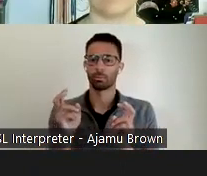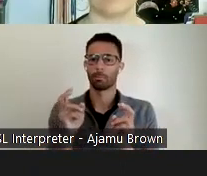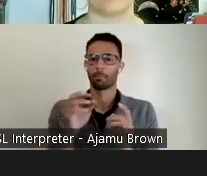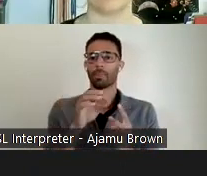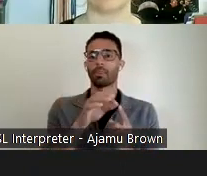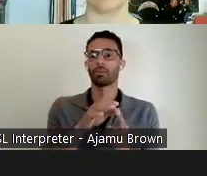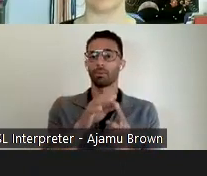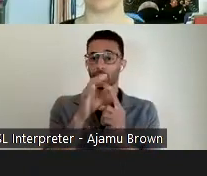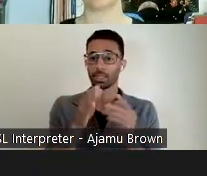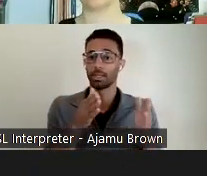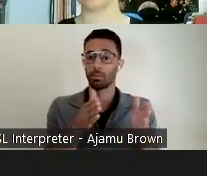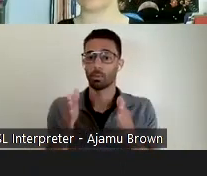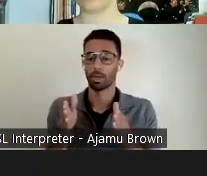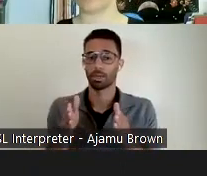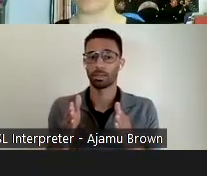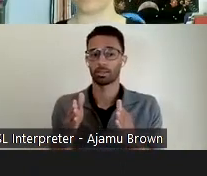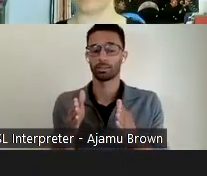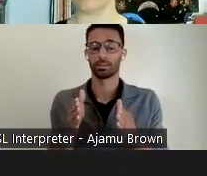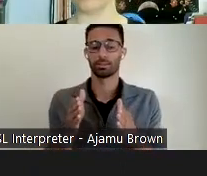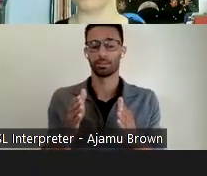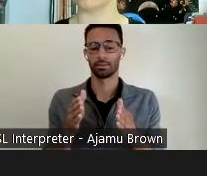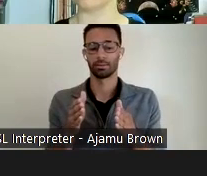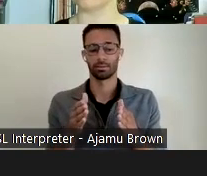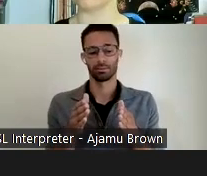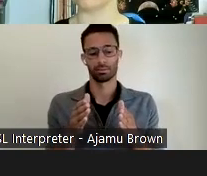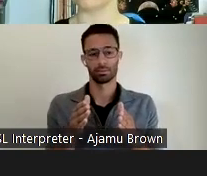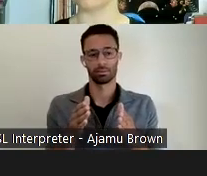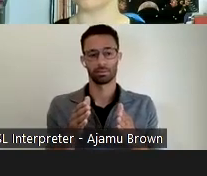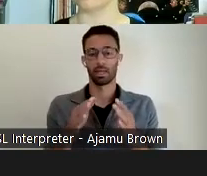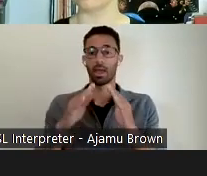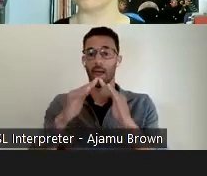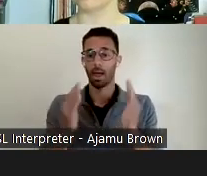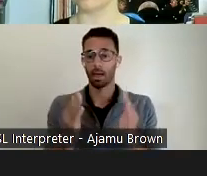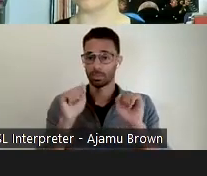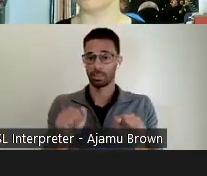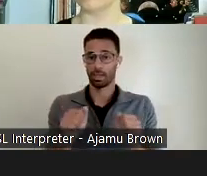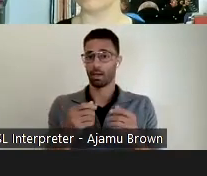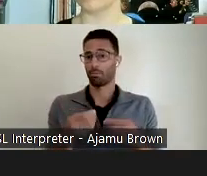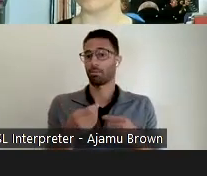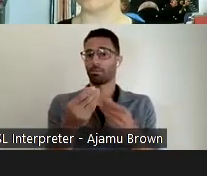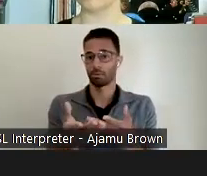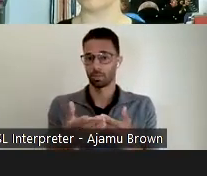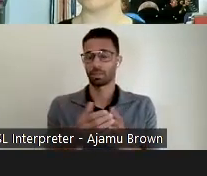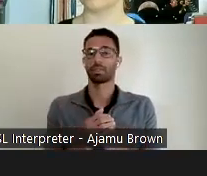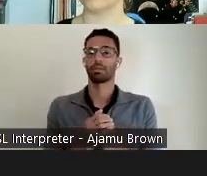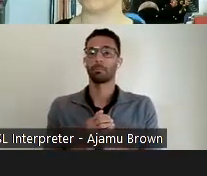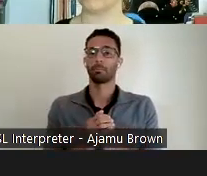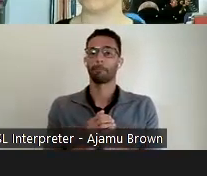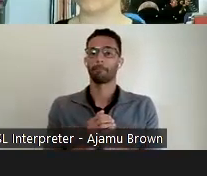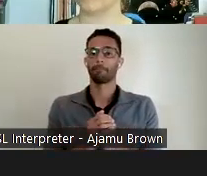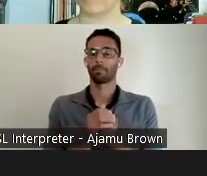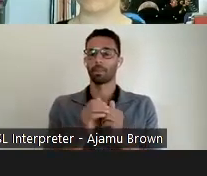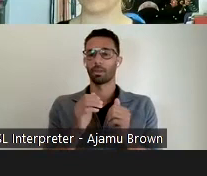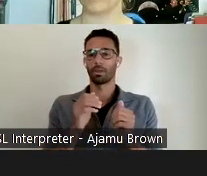ways in which housing is made available, ways in which you can work with local